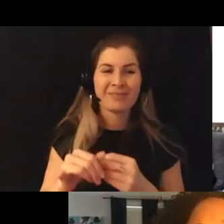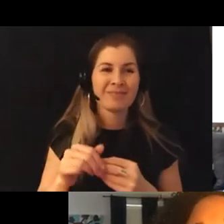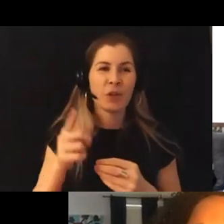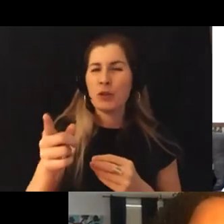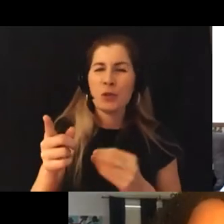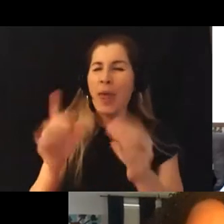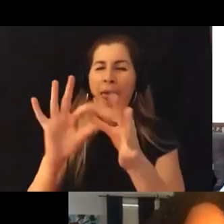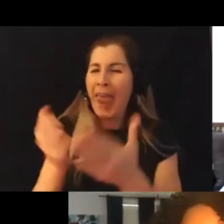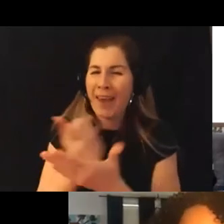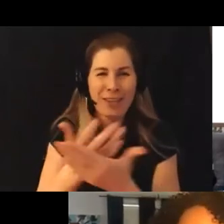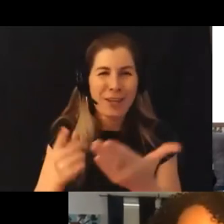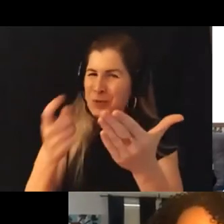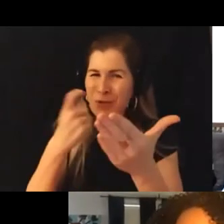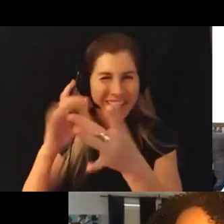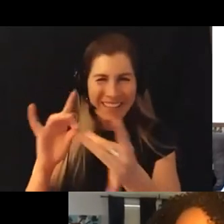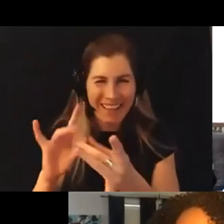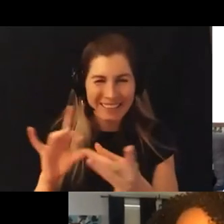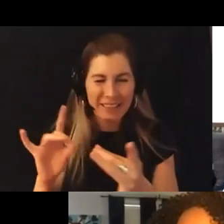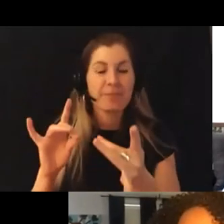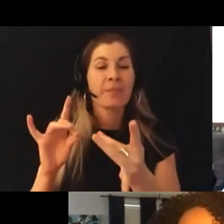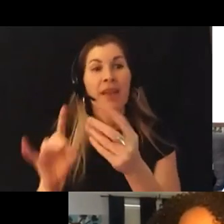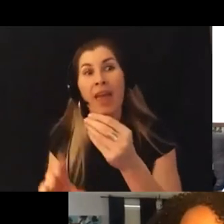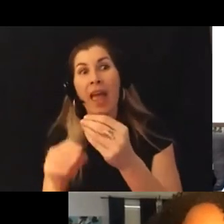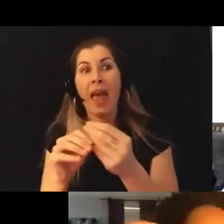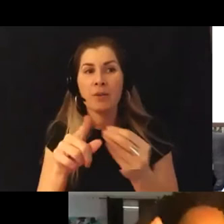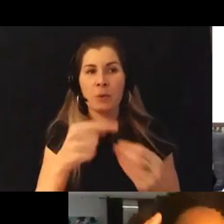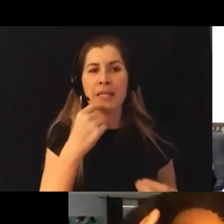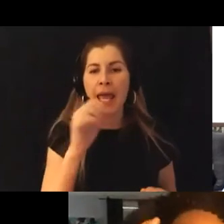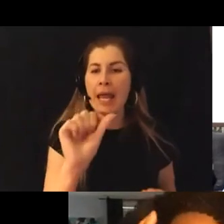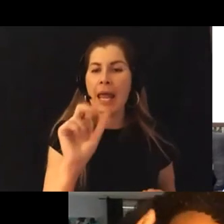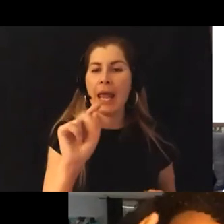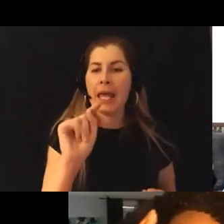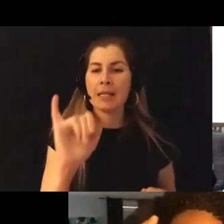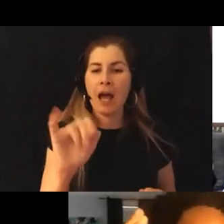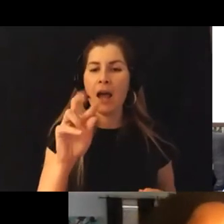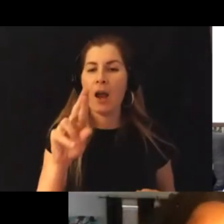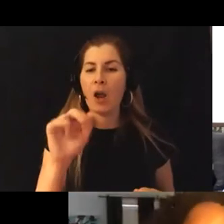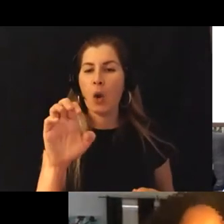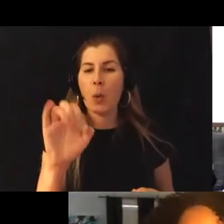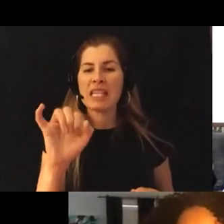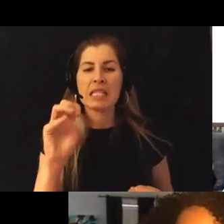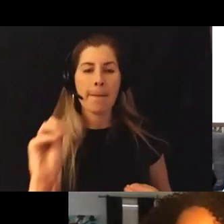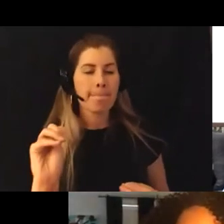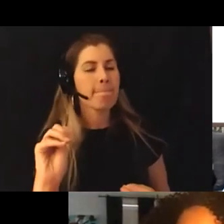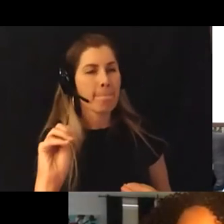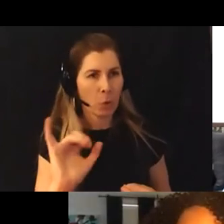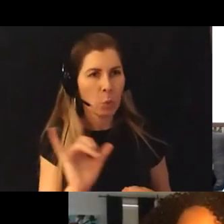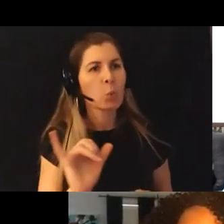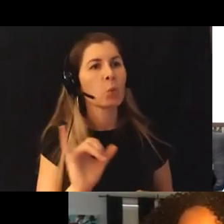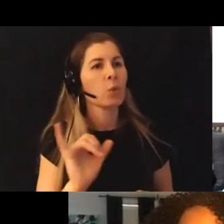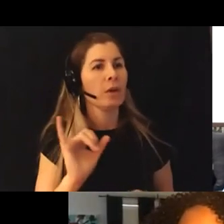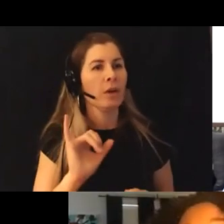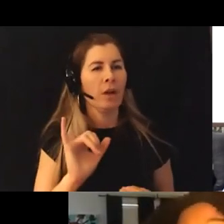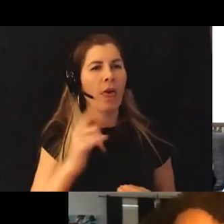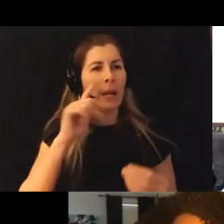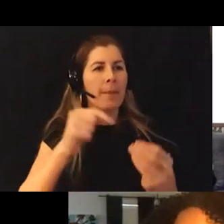everything that you said. And in addition to the anti-racism, I just want to also put in a plug for